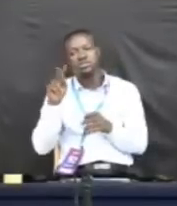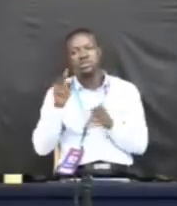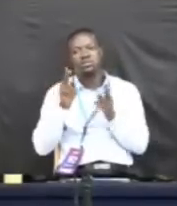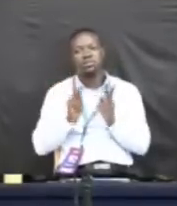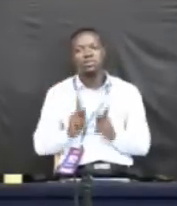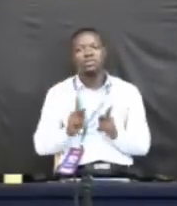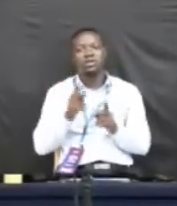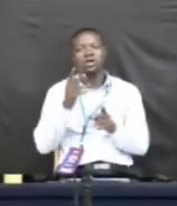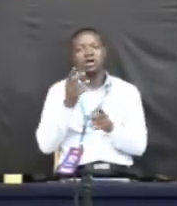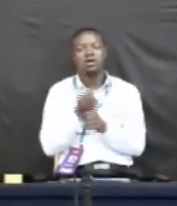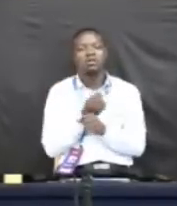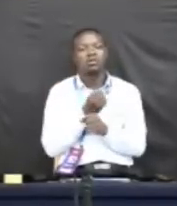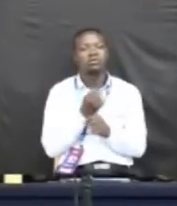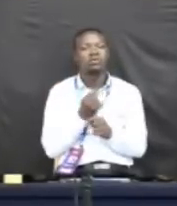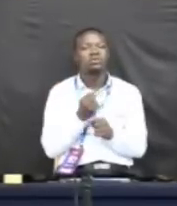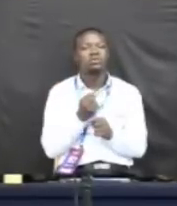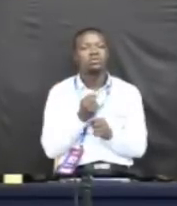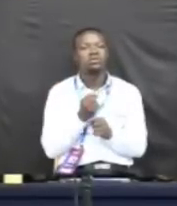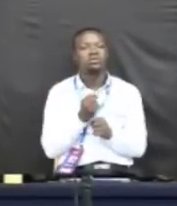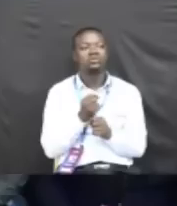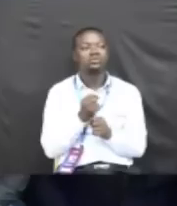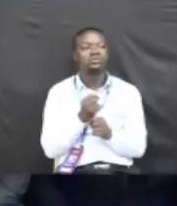personality awards